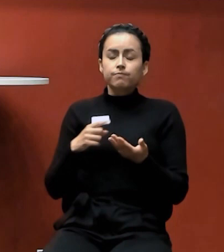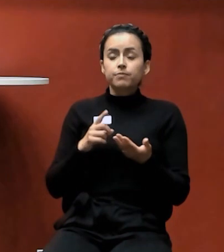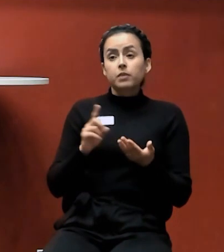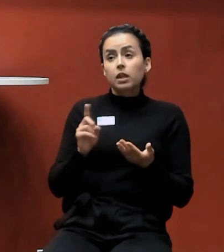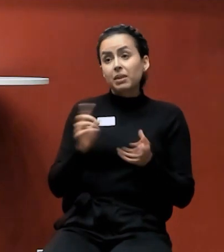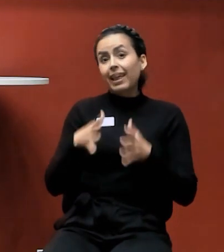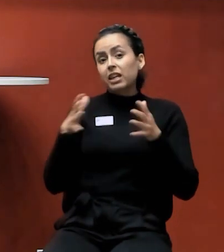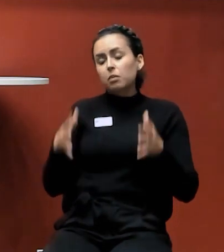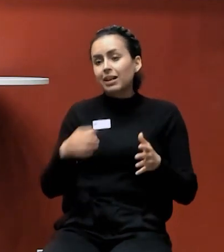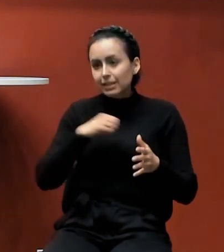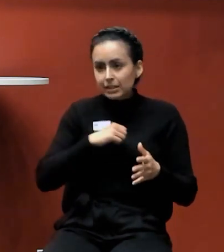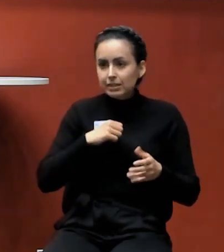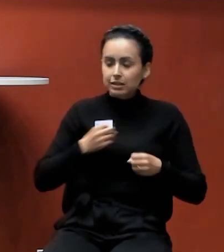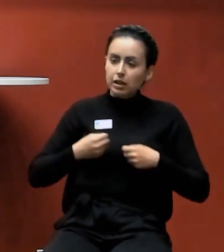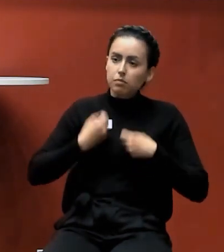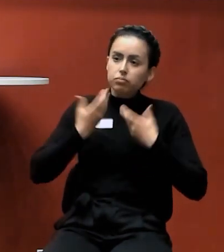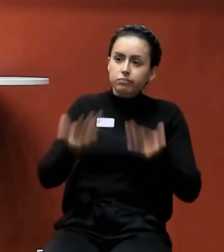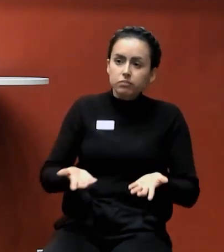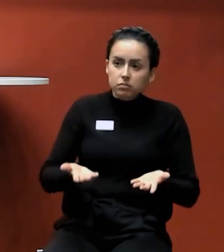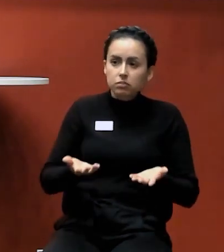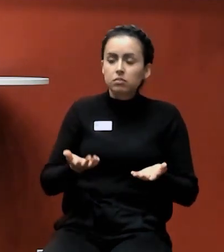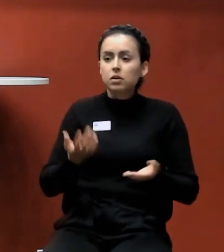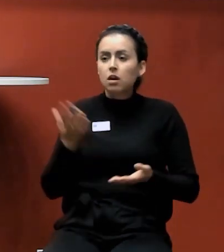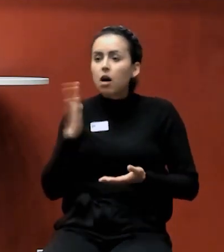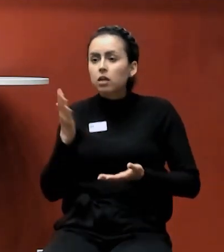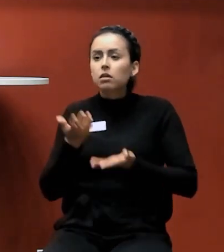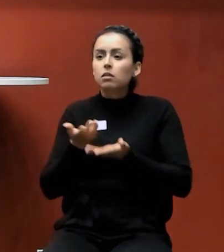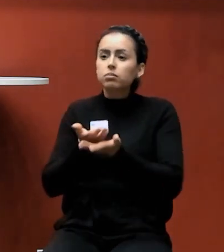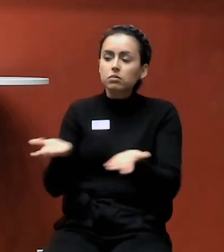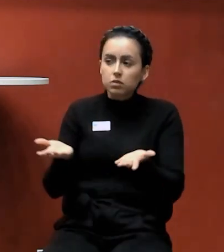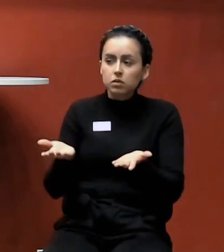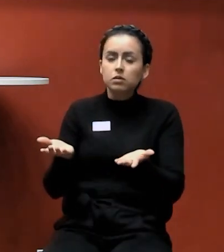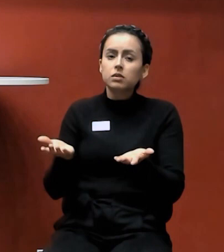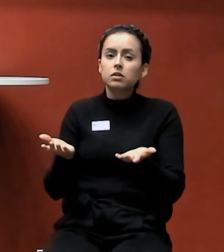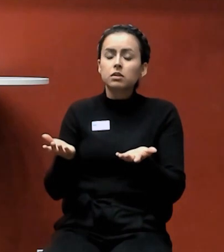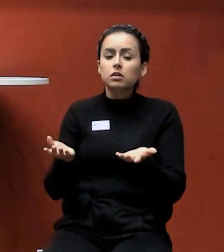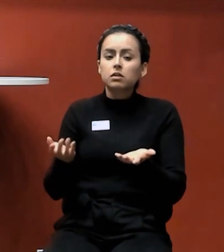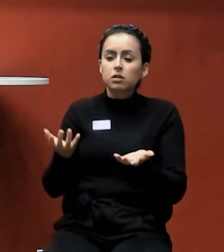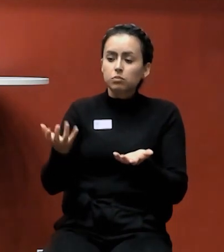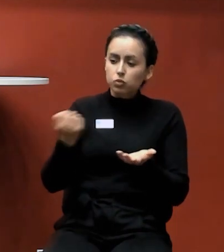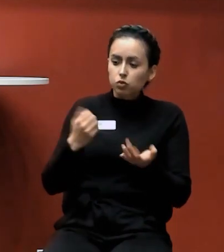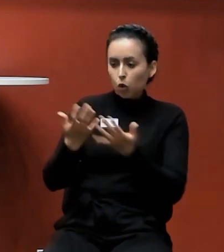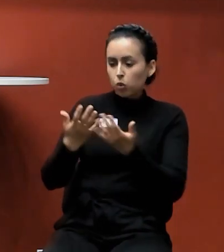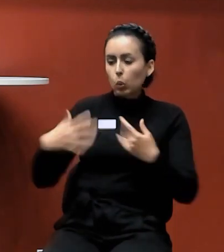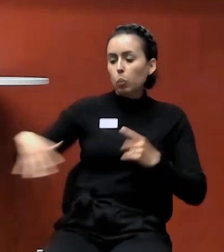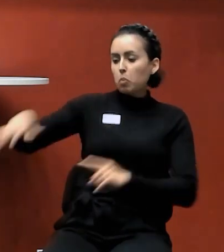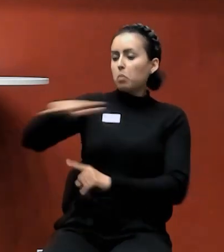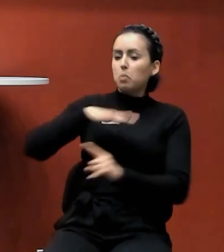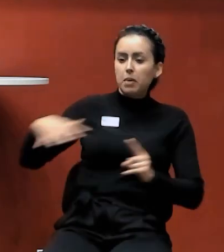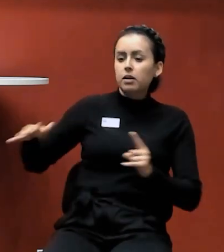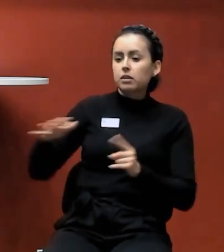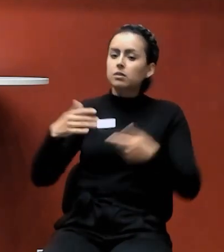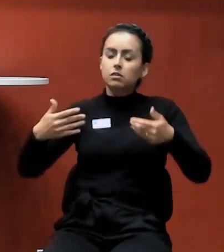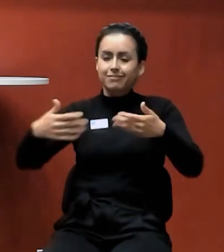yourself and time to experience the environment, to take time with